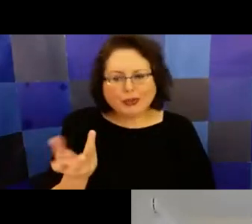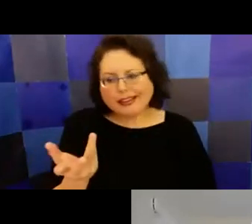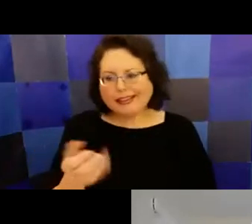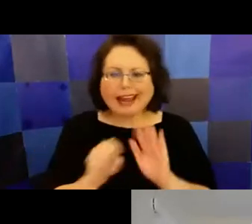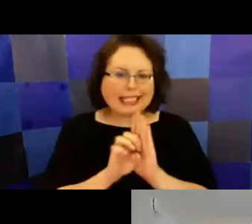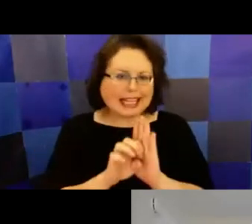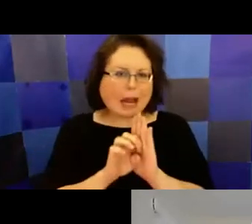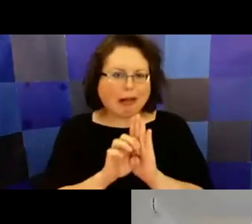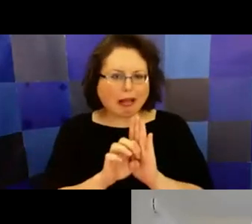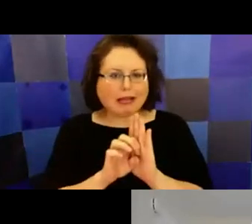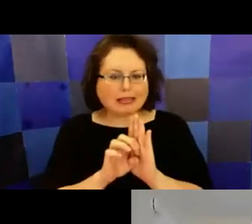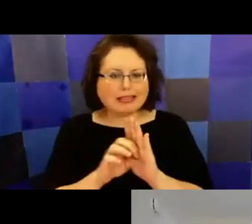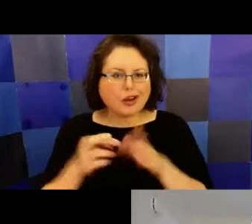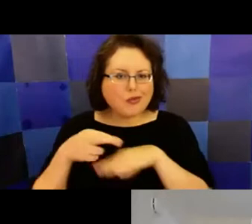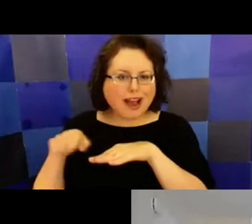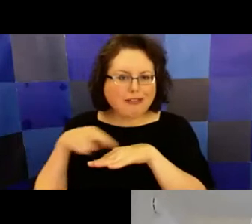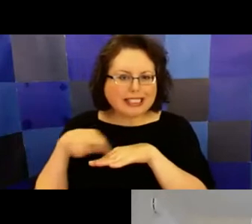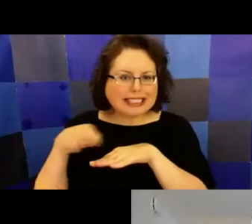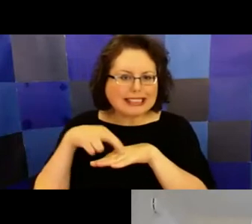examples of sort of references